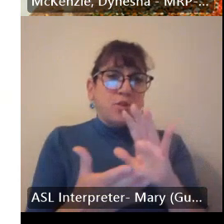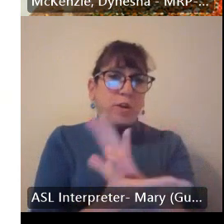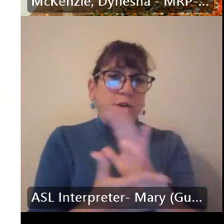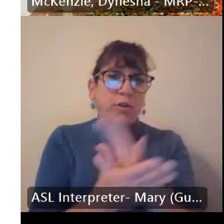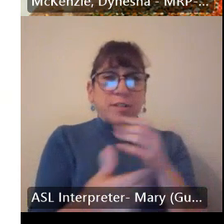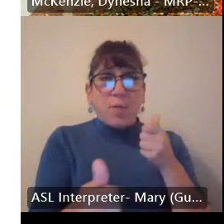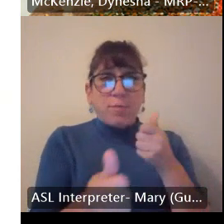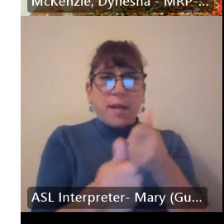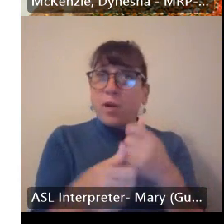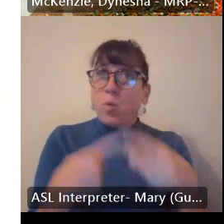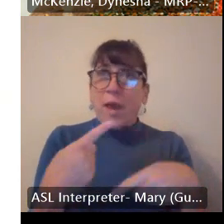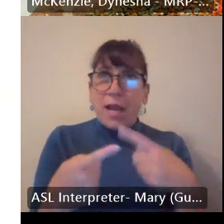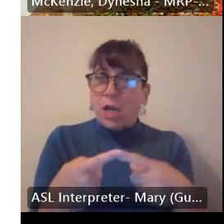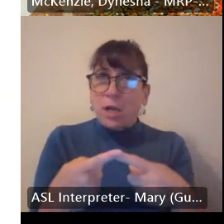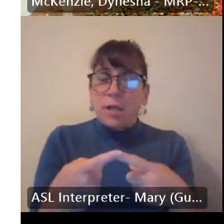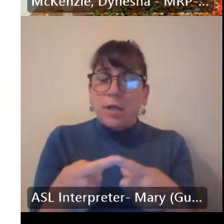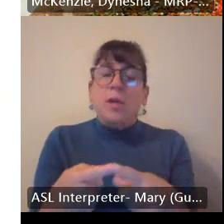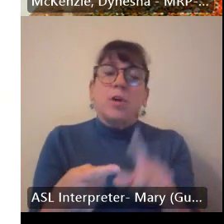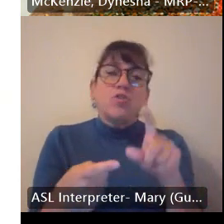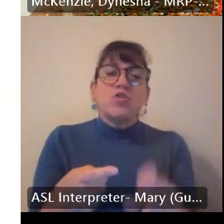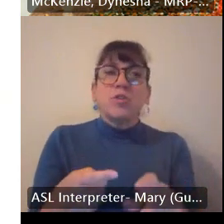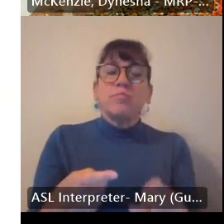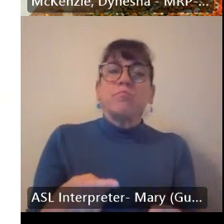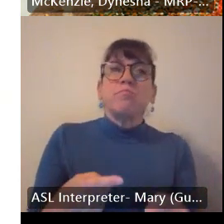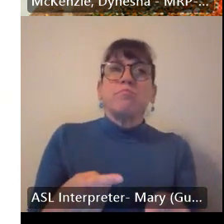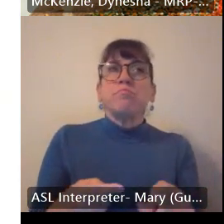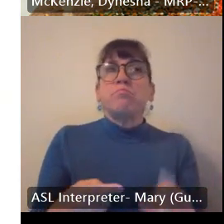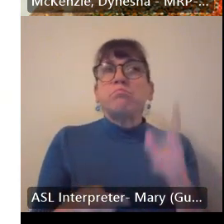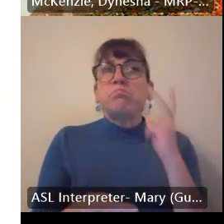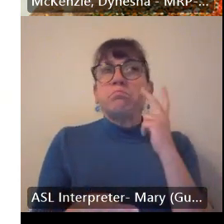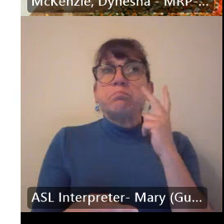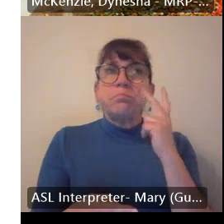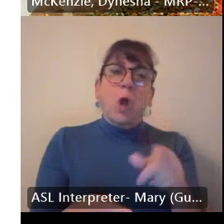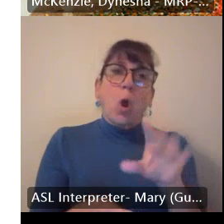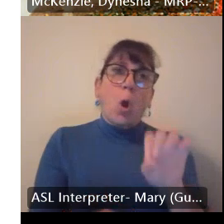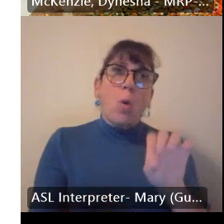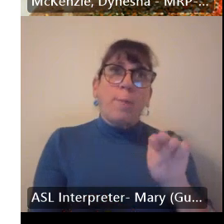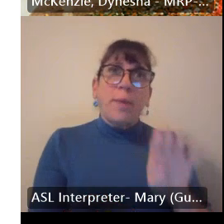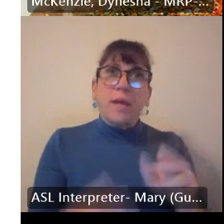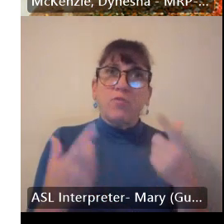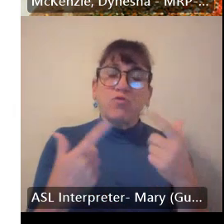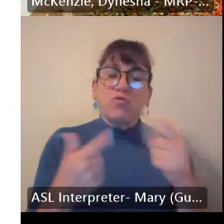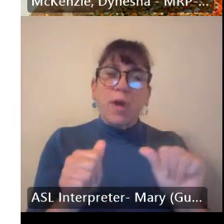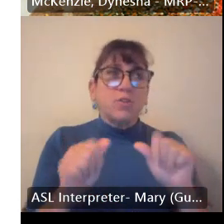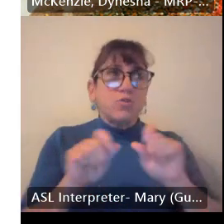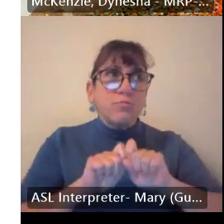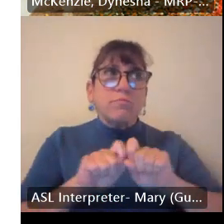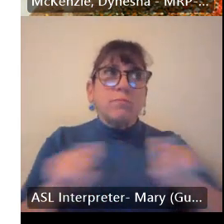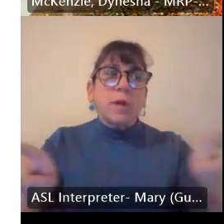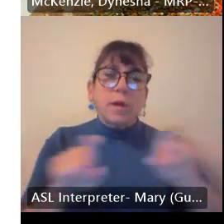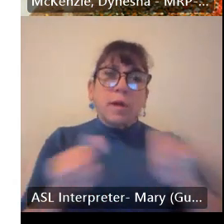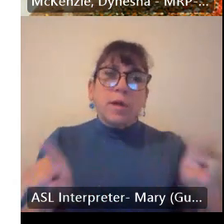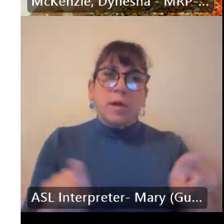So you should keep an eye out. Generally, OMB tries to issue Circular A-11